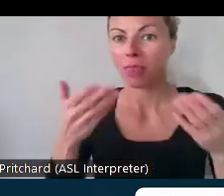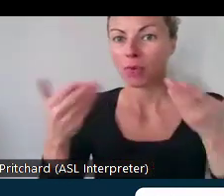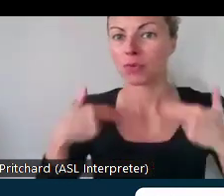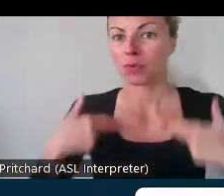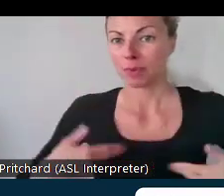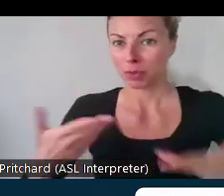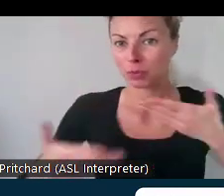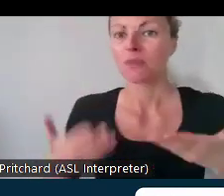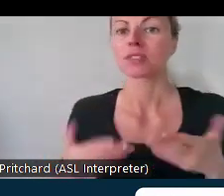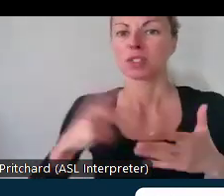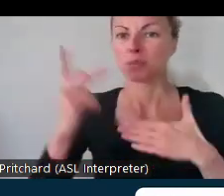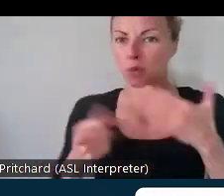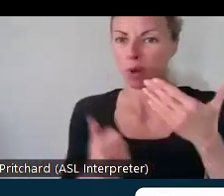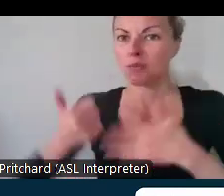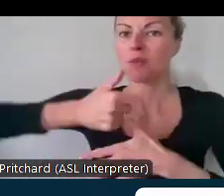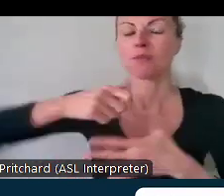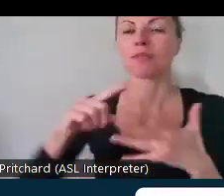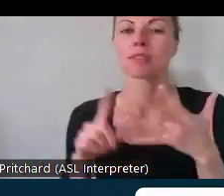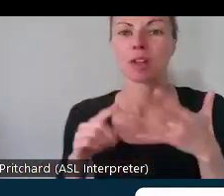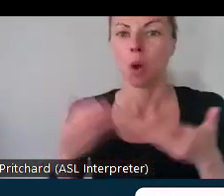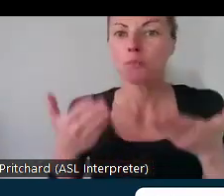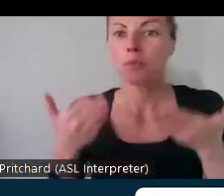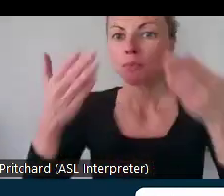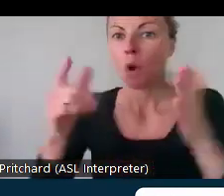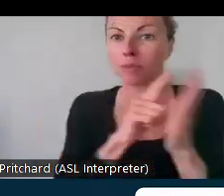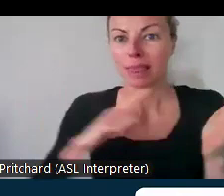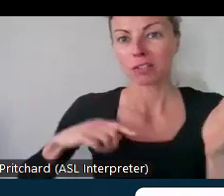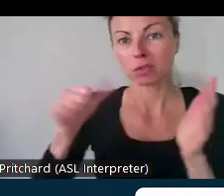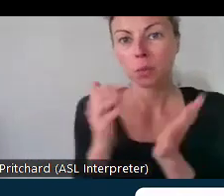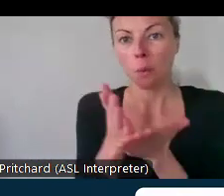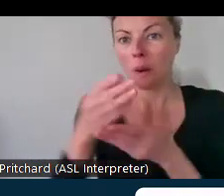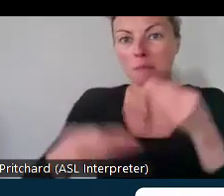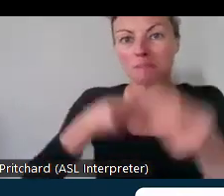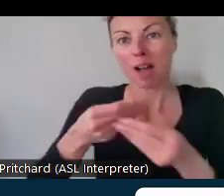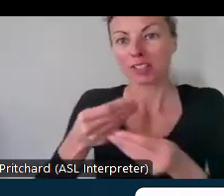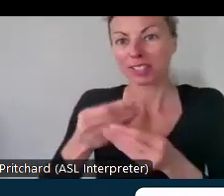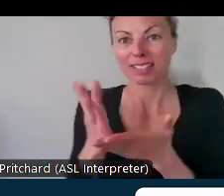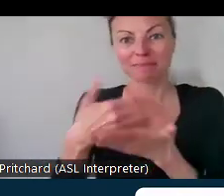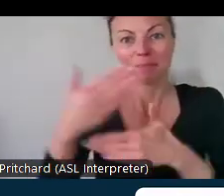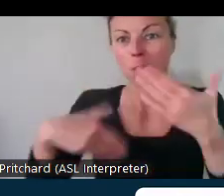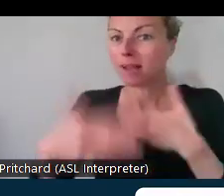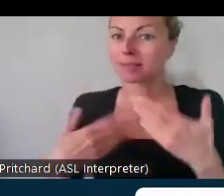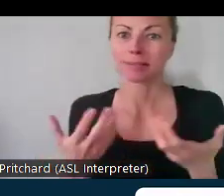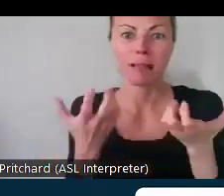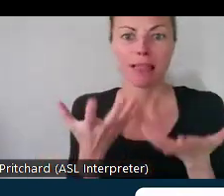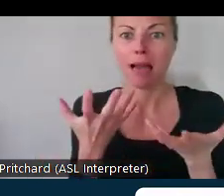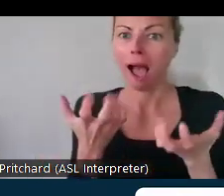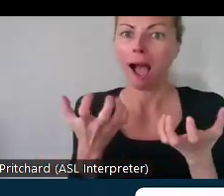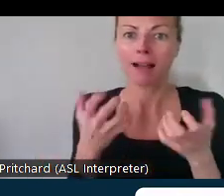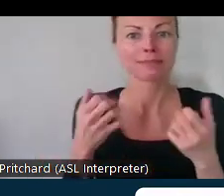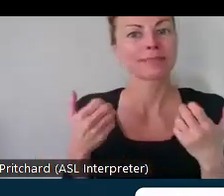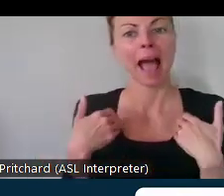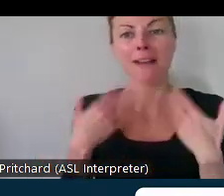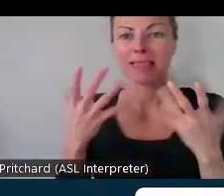program priorities, proposed legislation, or the budget process, there's great interest in the role of